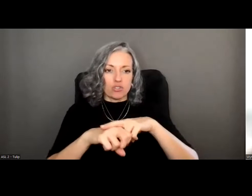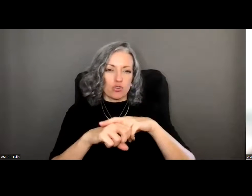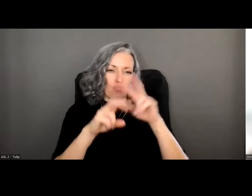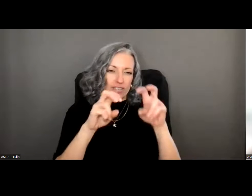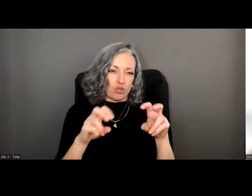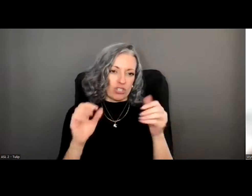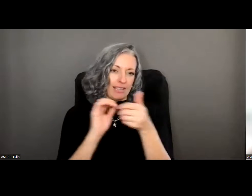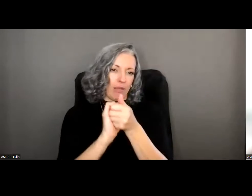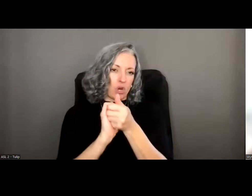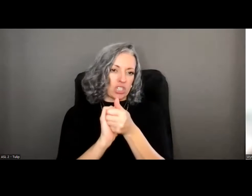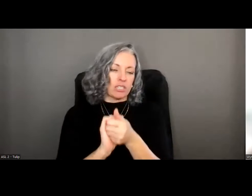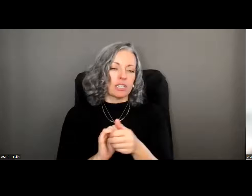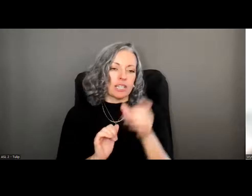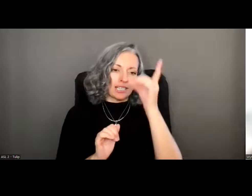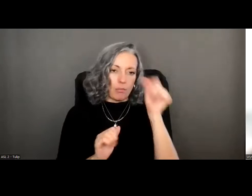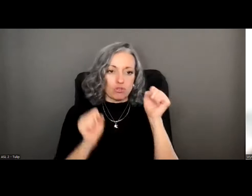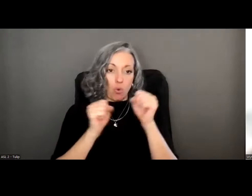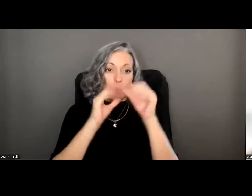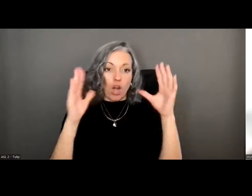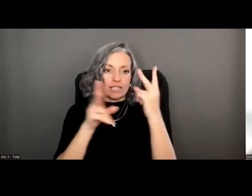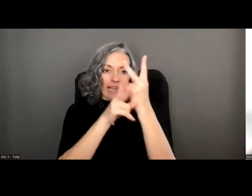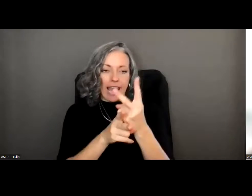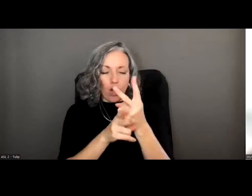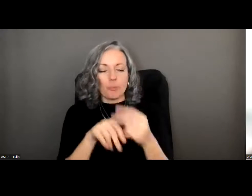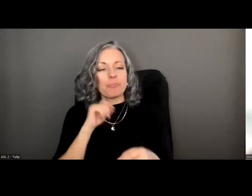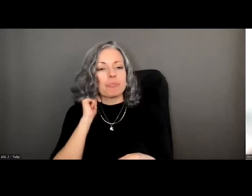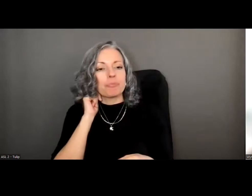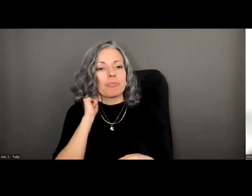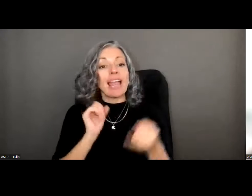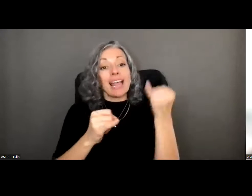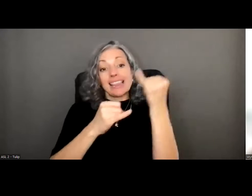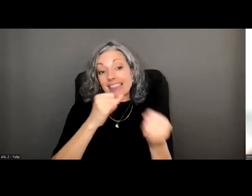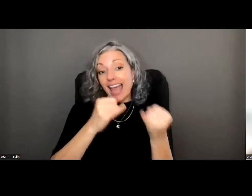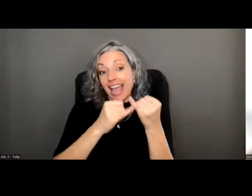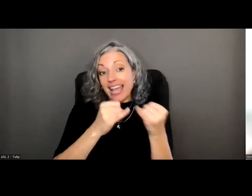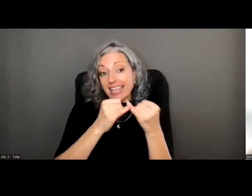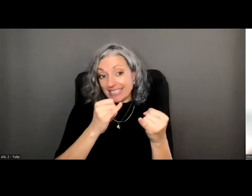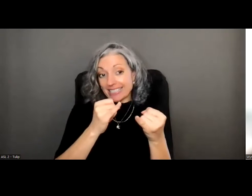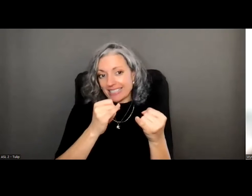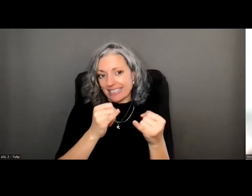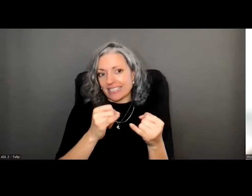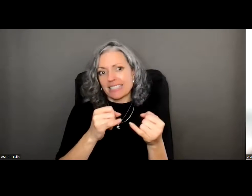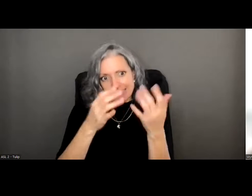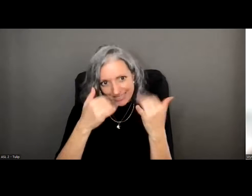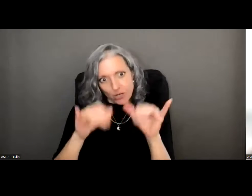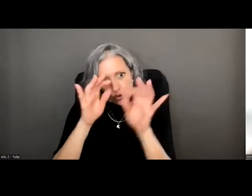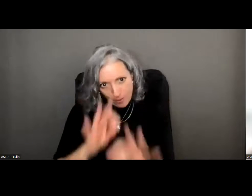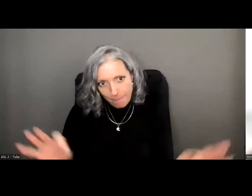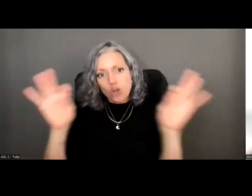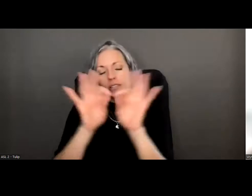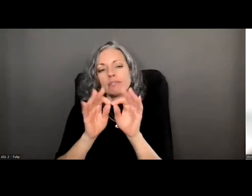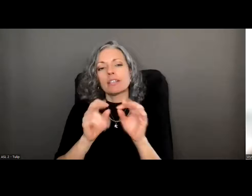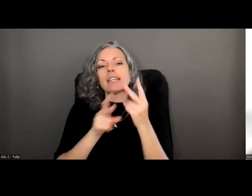dementia awareness and care. Lastly, of course, but not the least, the caregiver